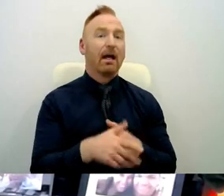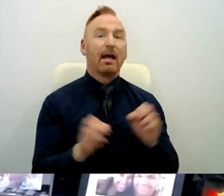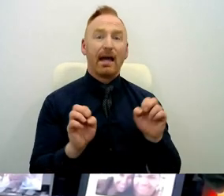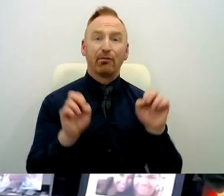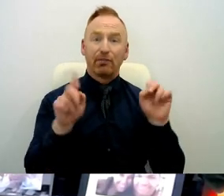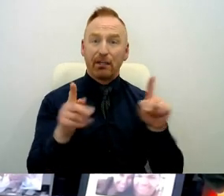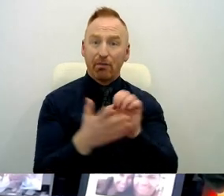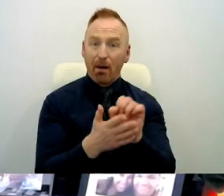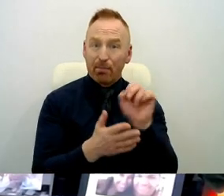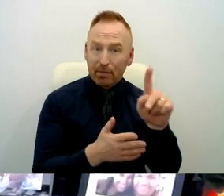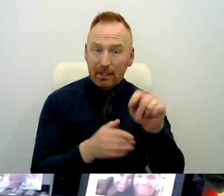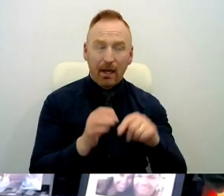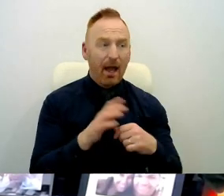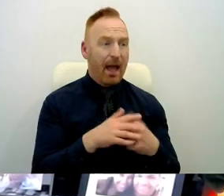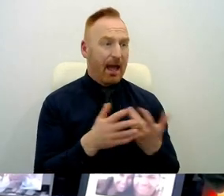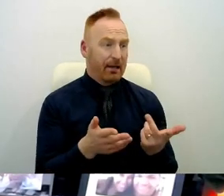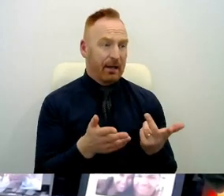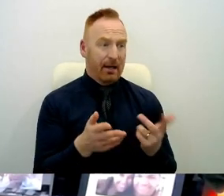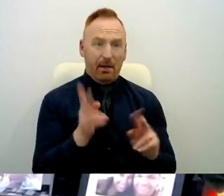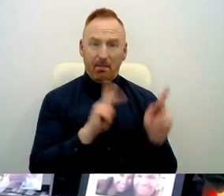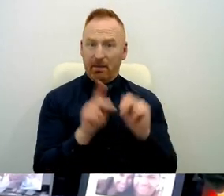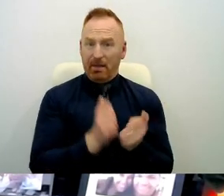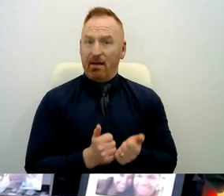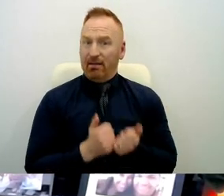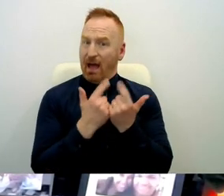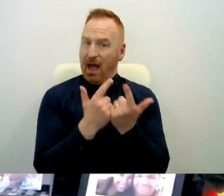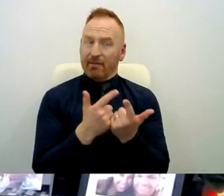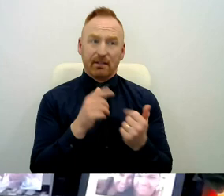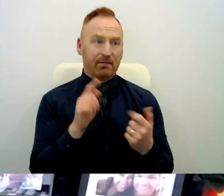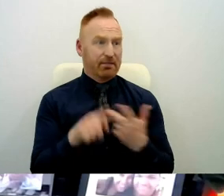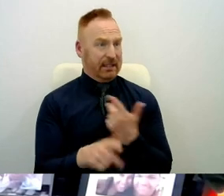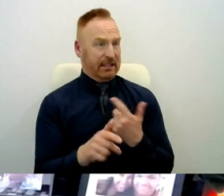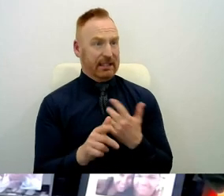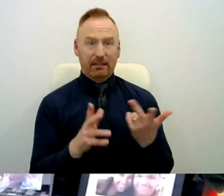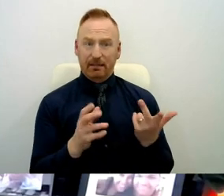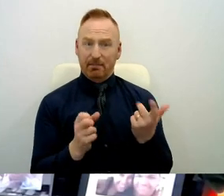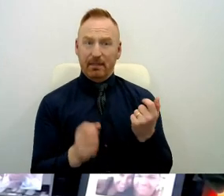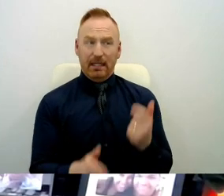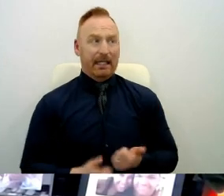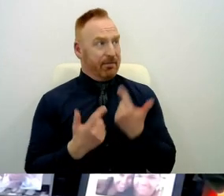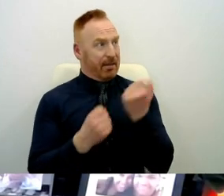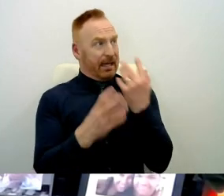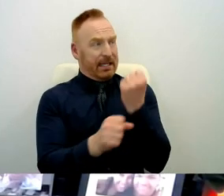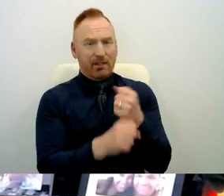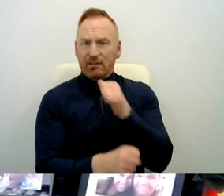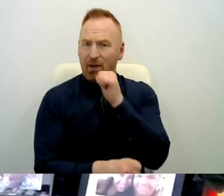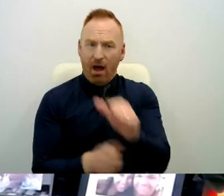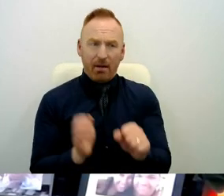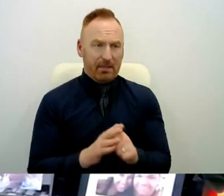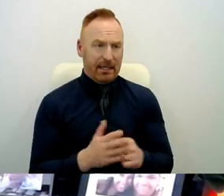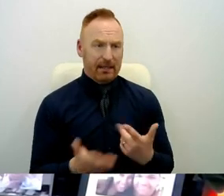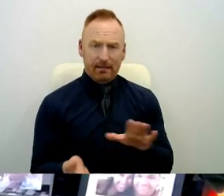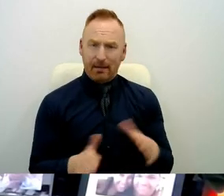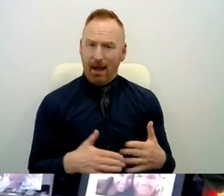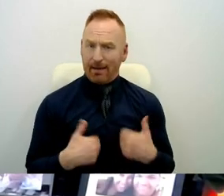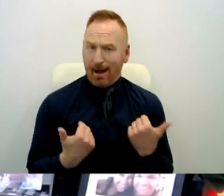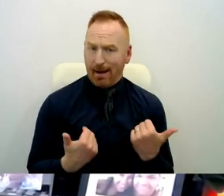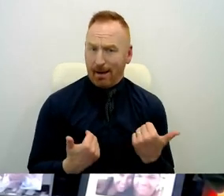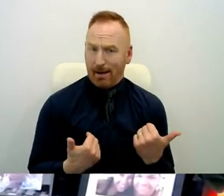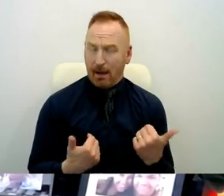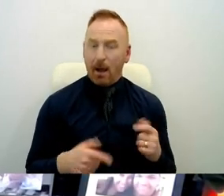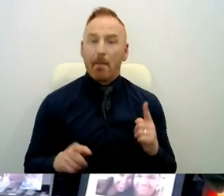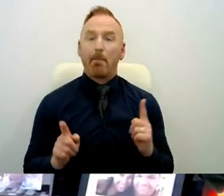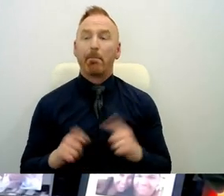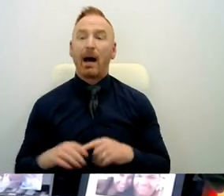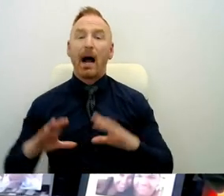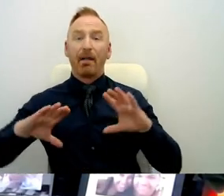educational opportunities, and those harms shorten and end lives. The harms to Indigenous, Black, and other racialized folks that we see in